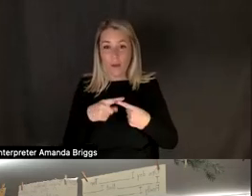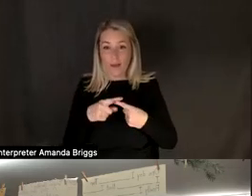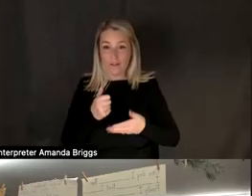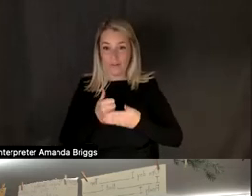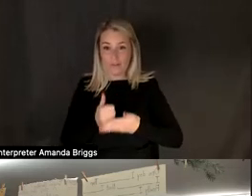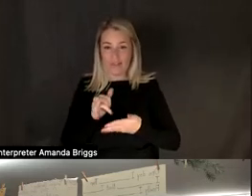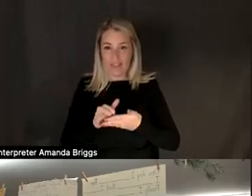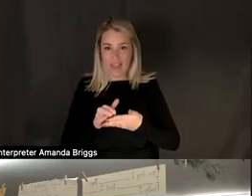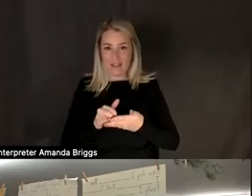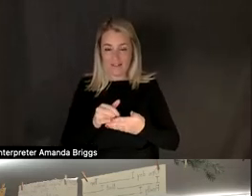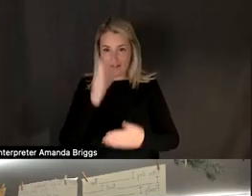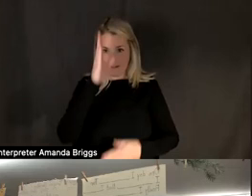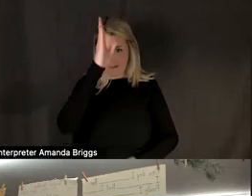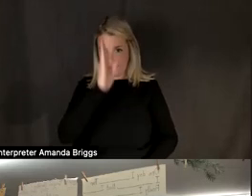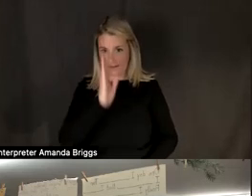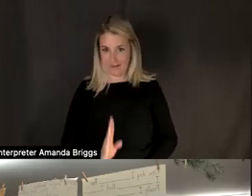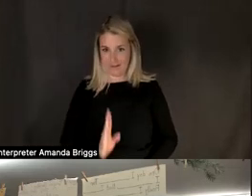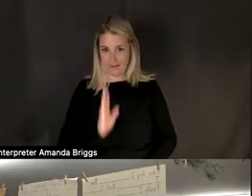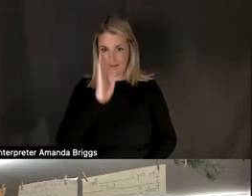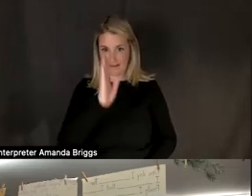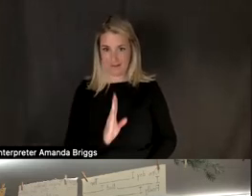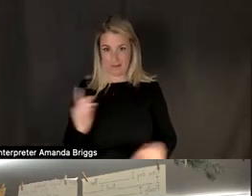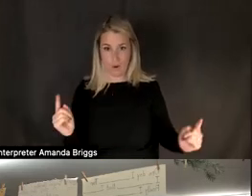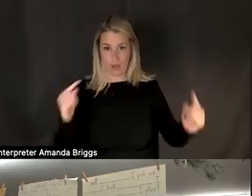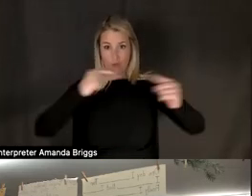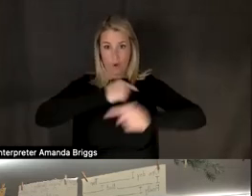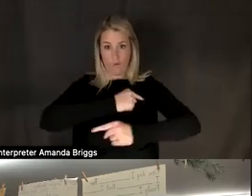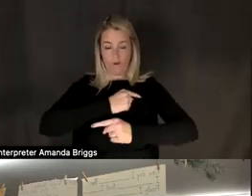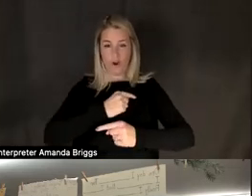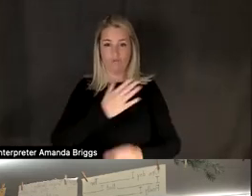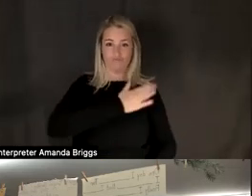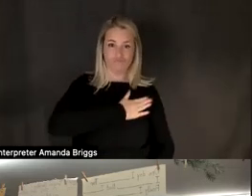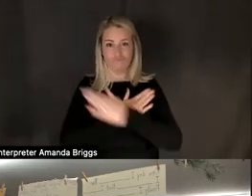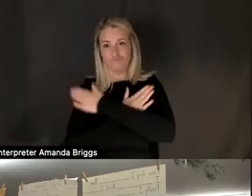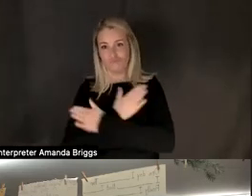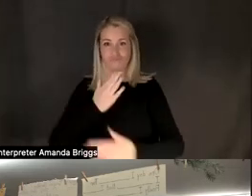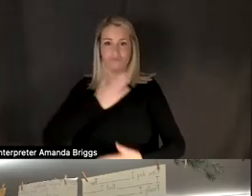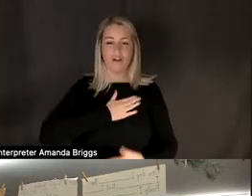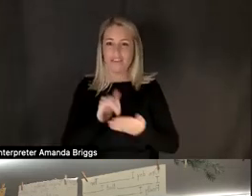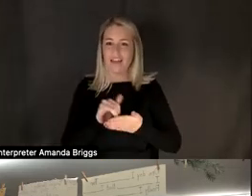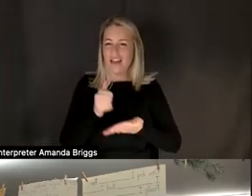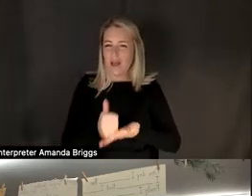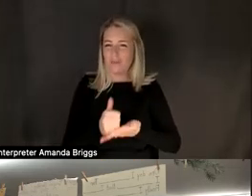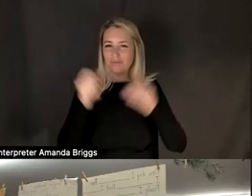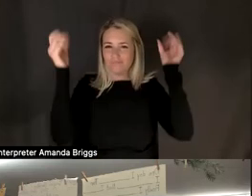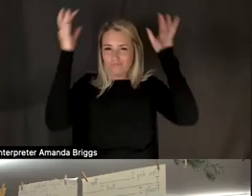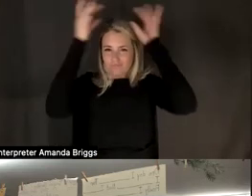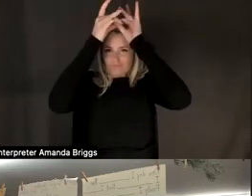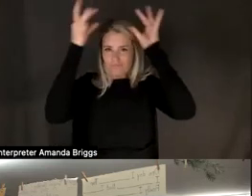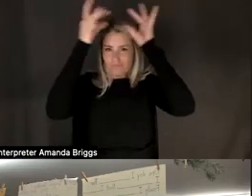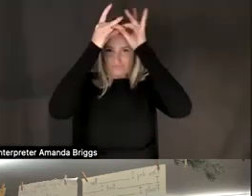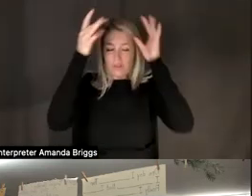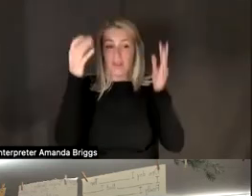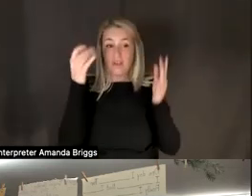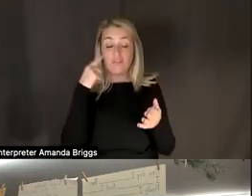it gets, and it builds those pathways in the brain. Sometimes what we see is for kids that don't have that ability yet, they will